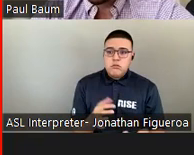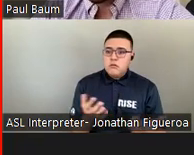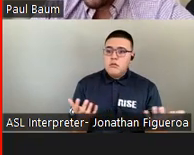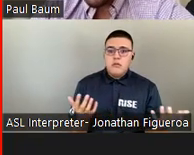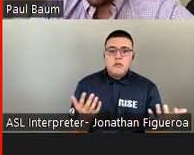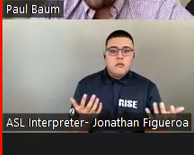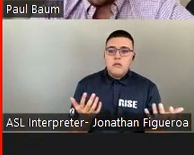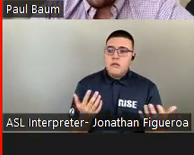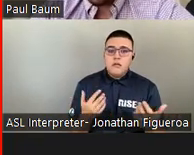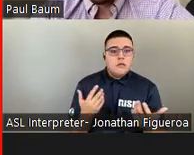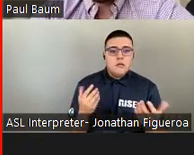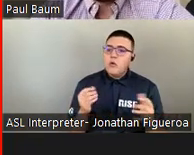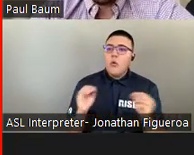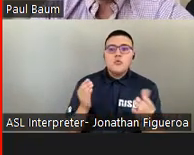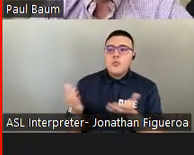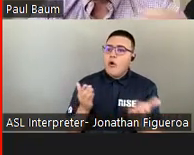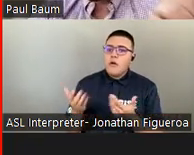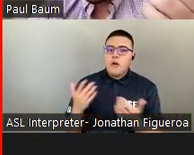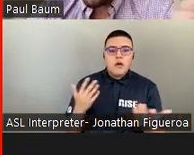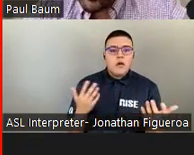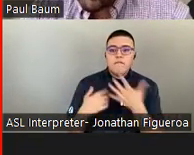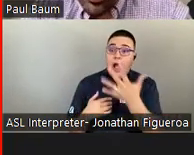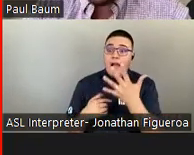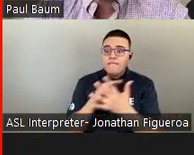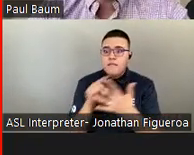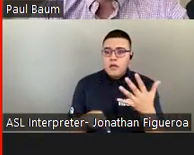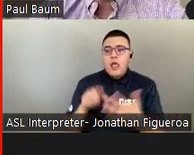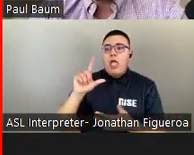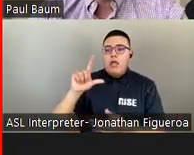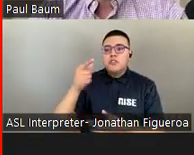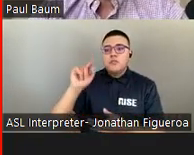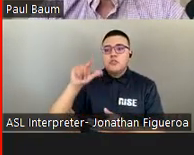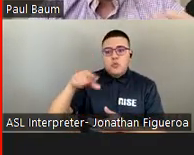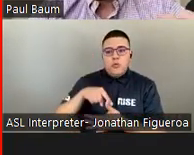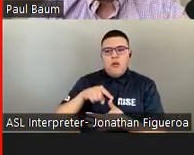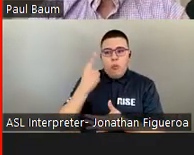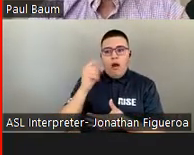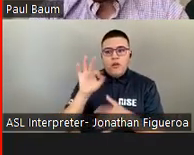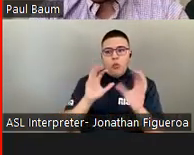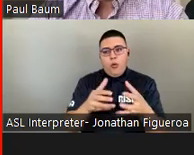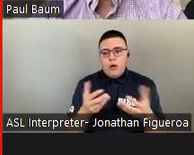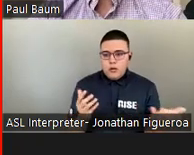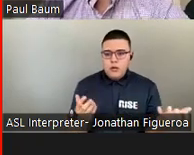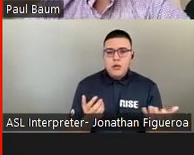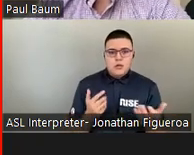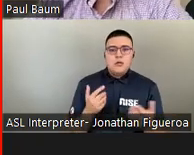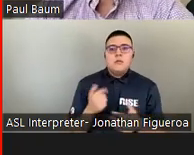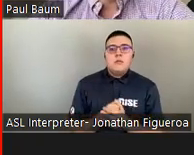LGBTQ is one of them, because there is a disproportionate amount of folks